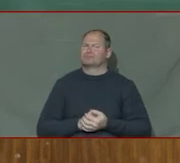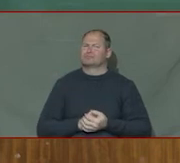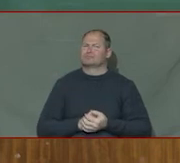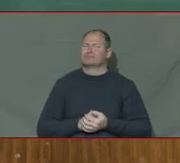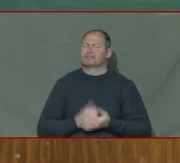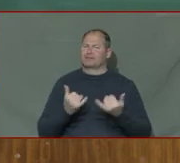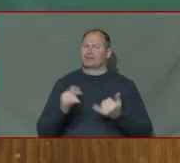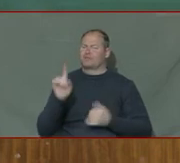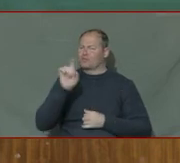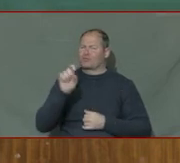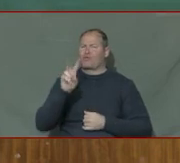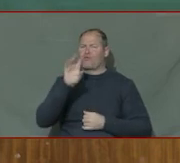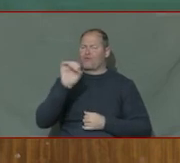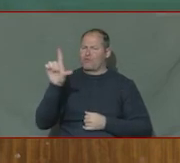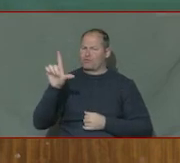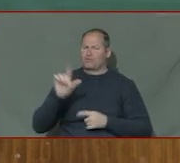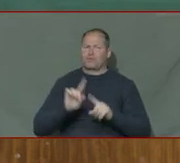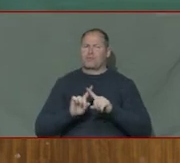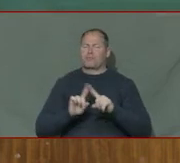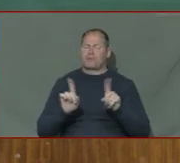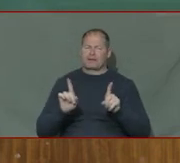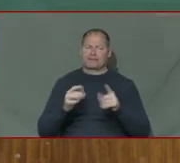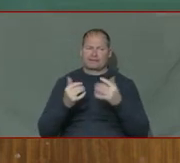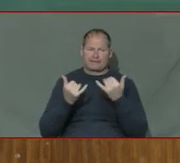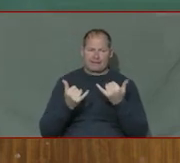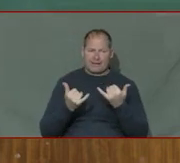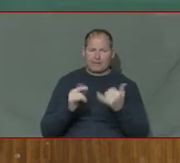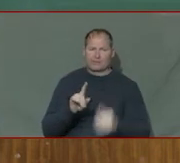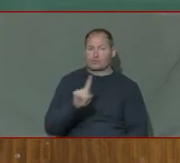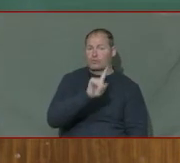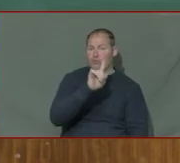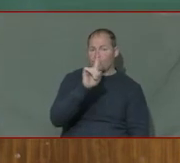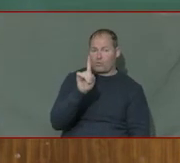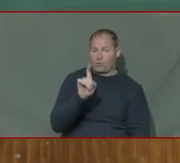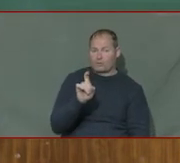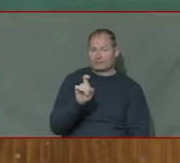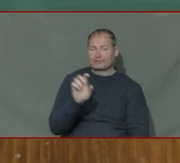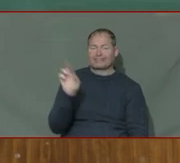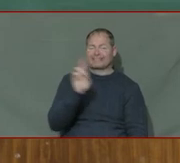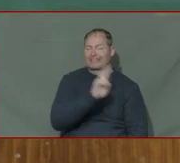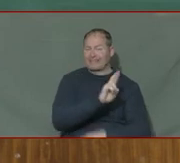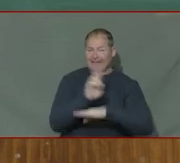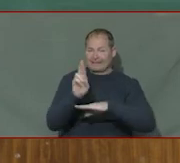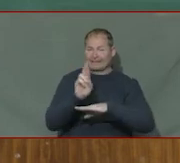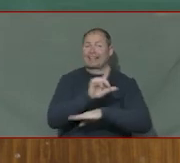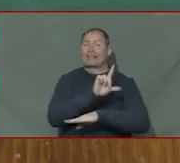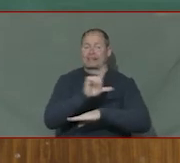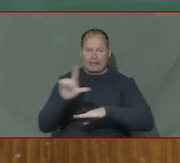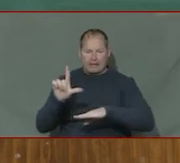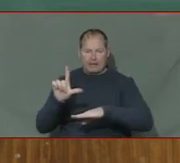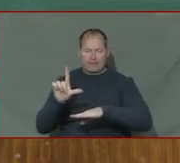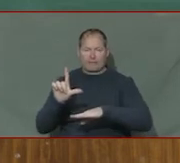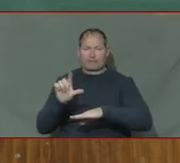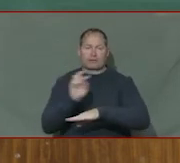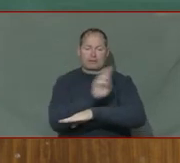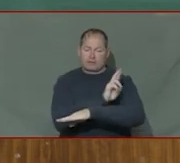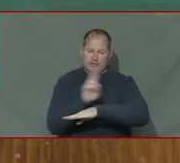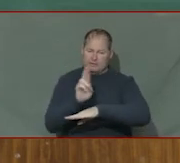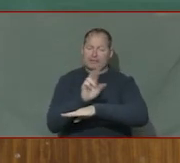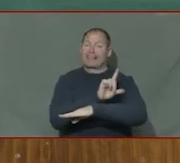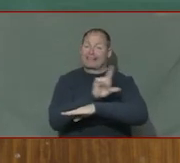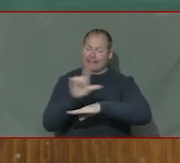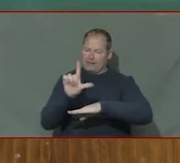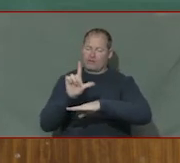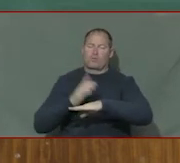volume, but they want the length of the radius. They want the length of the radius if